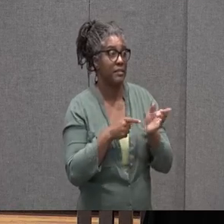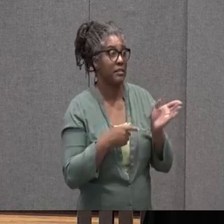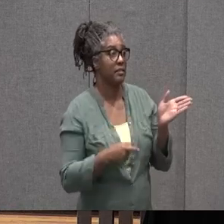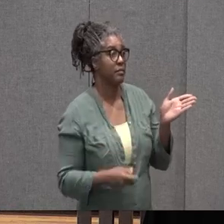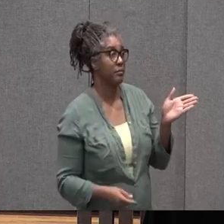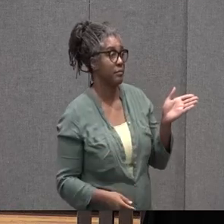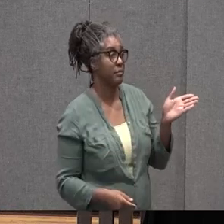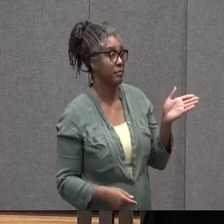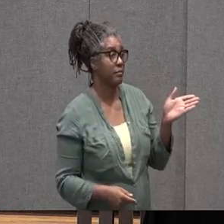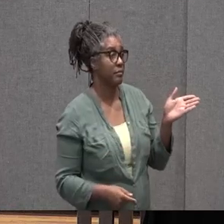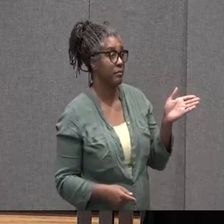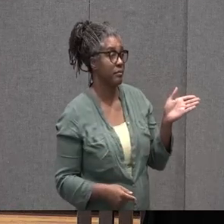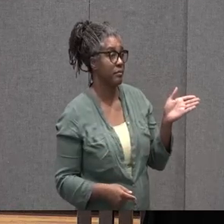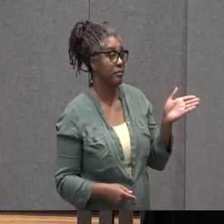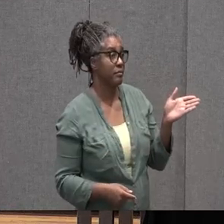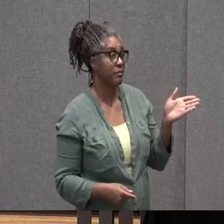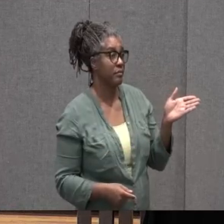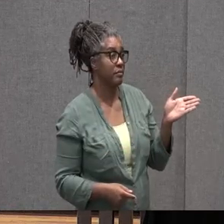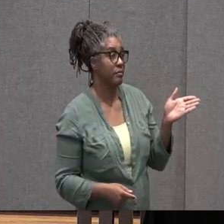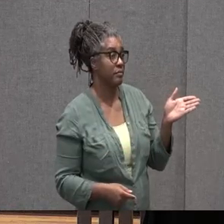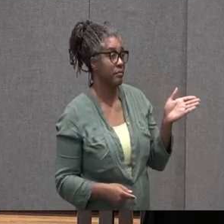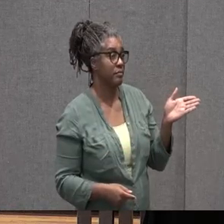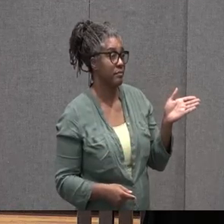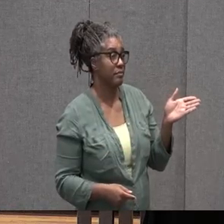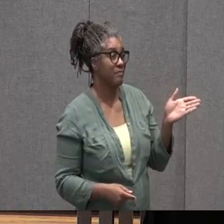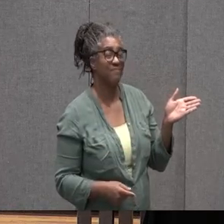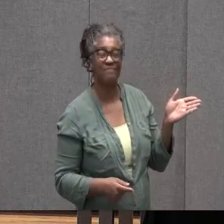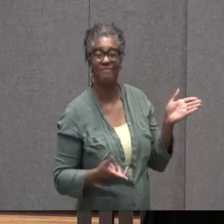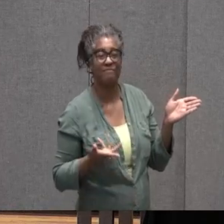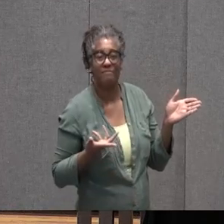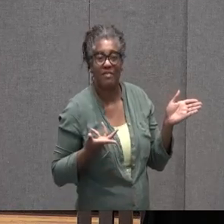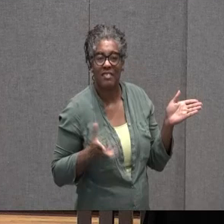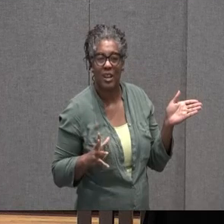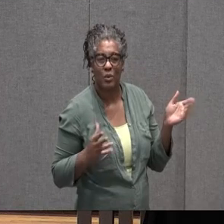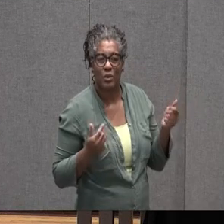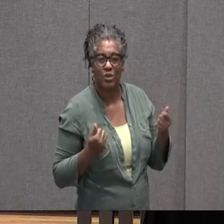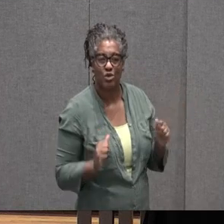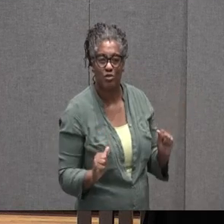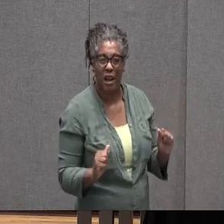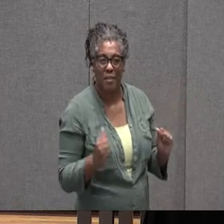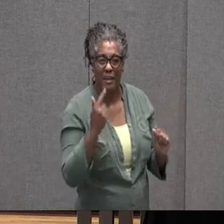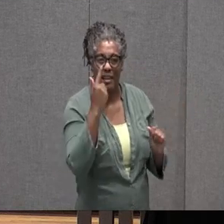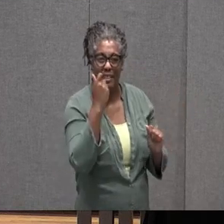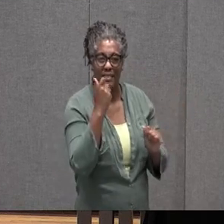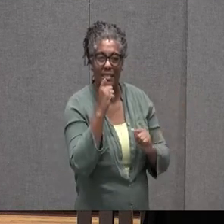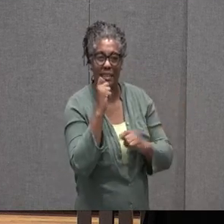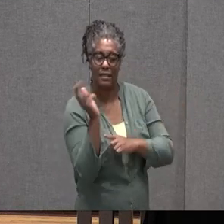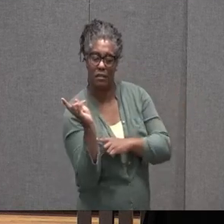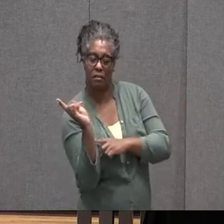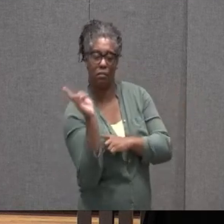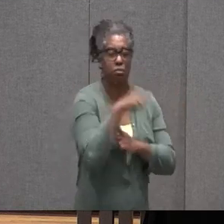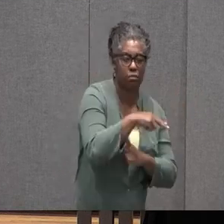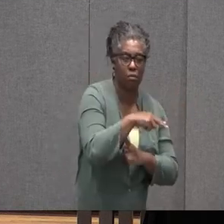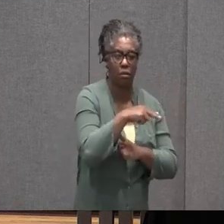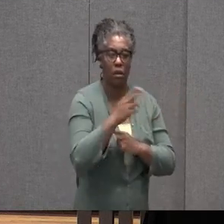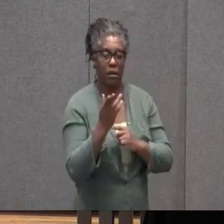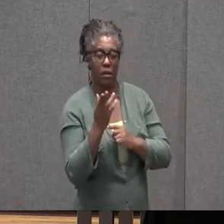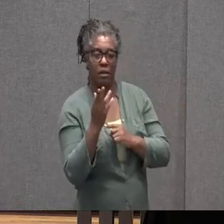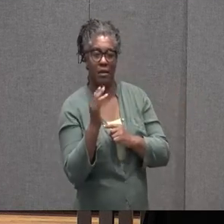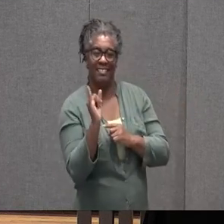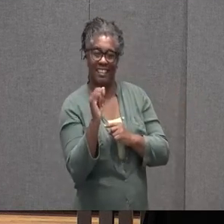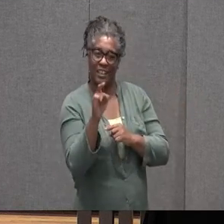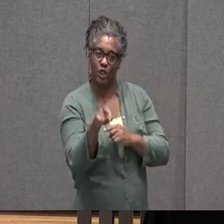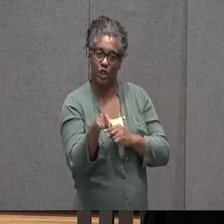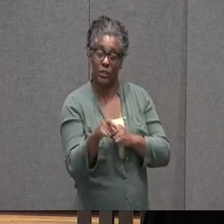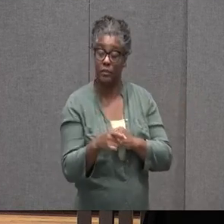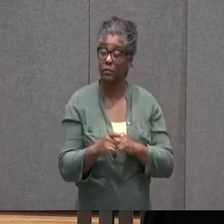I don't even want to try it because it won't flop the way it's supposed to. No, but I can see some